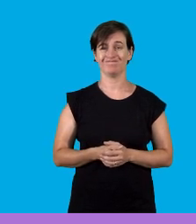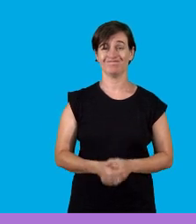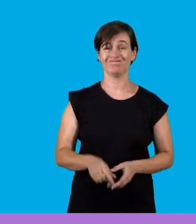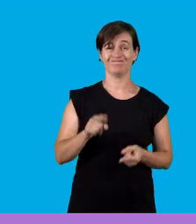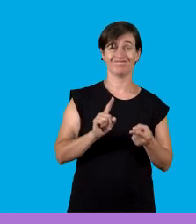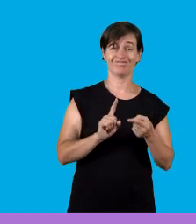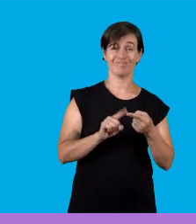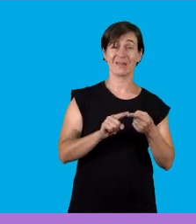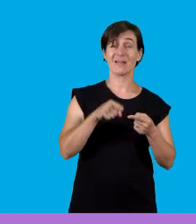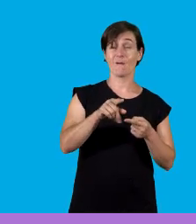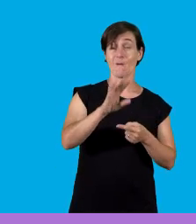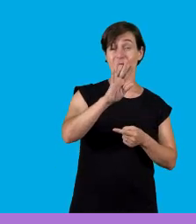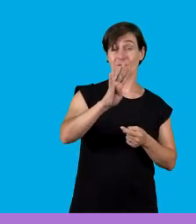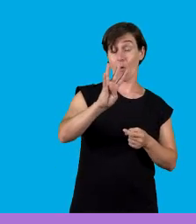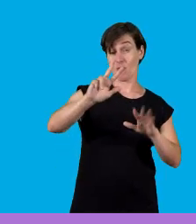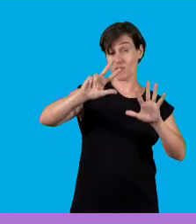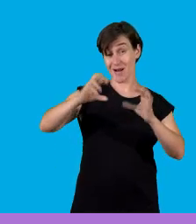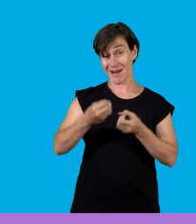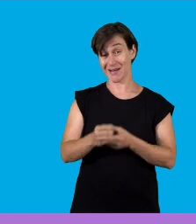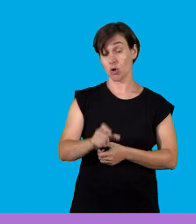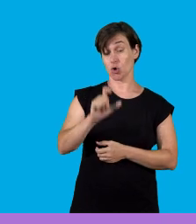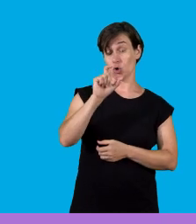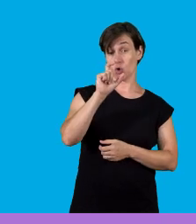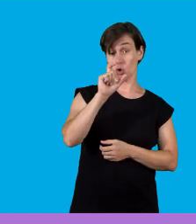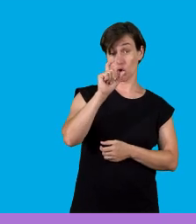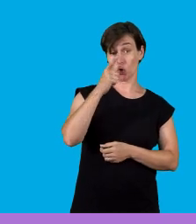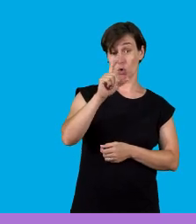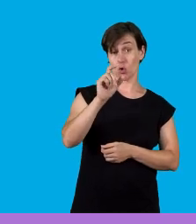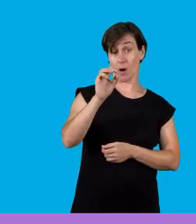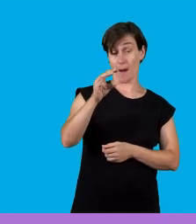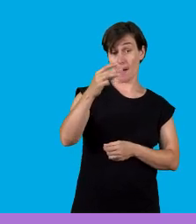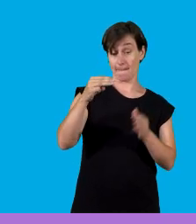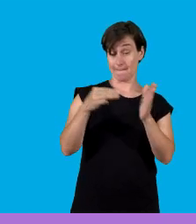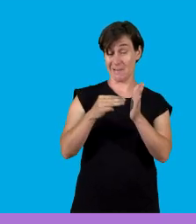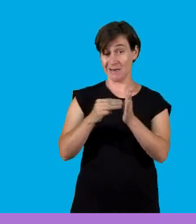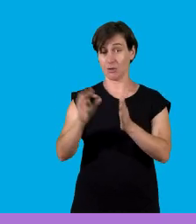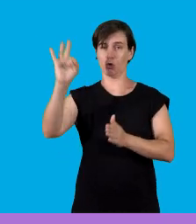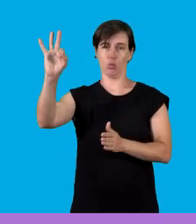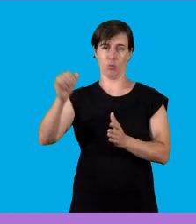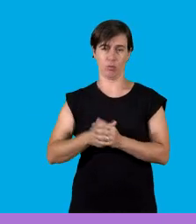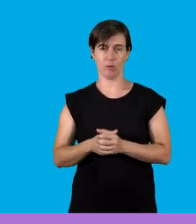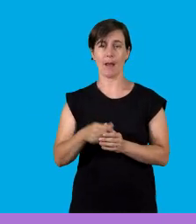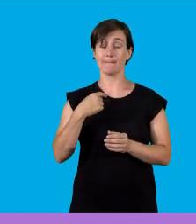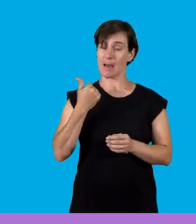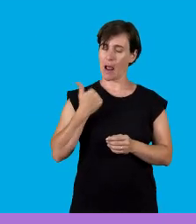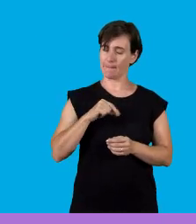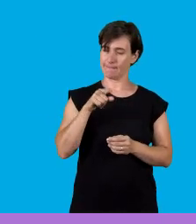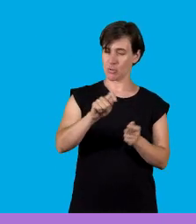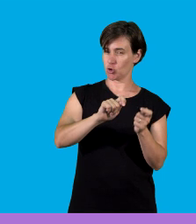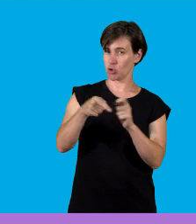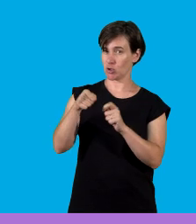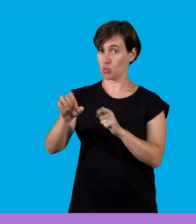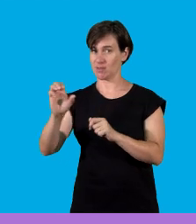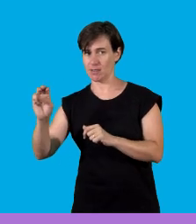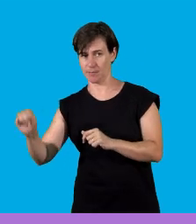has a volume of 480 cubic meters. So I will first go and I'll convert that to cubic centimeters, right?